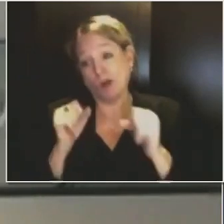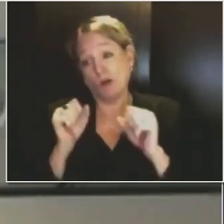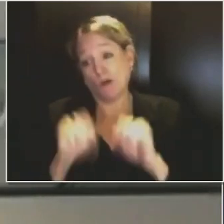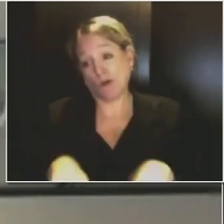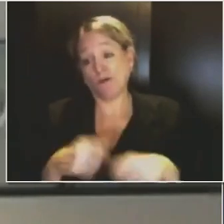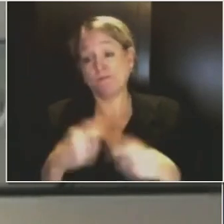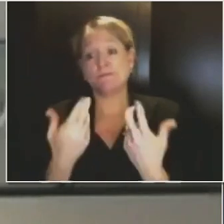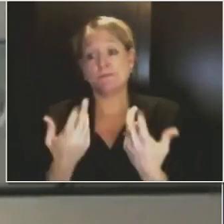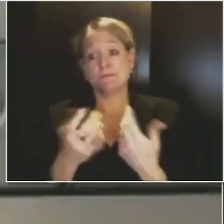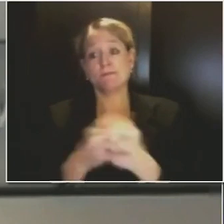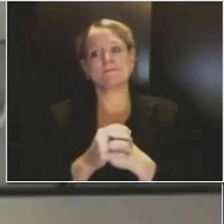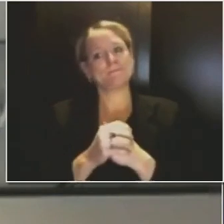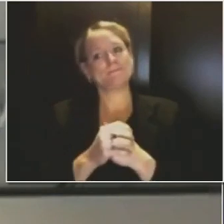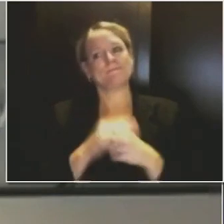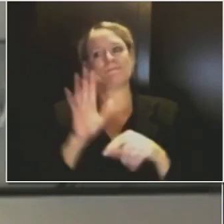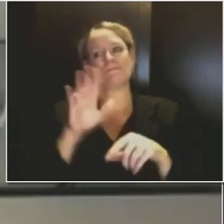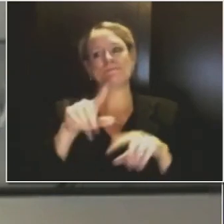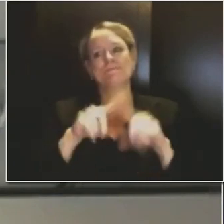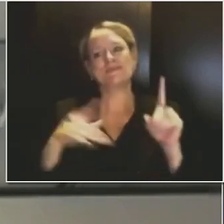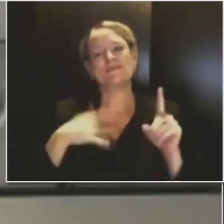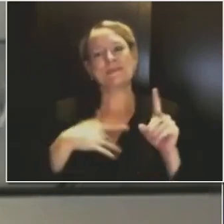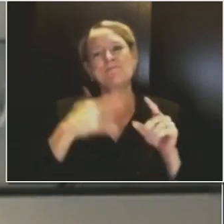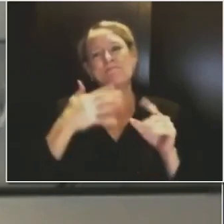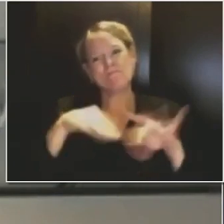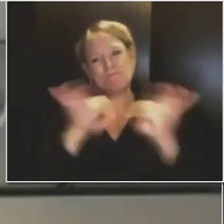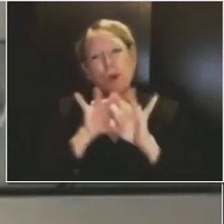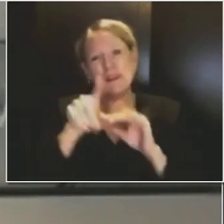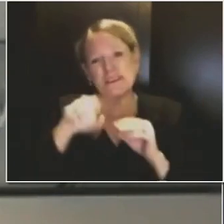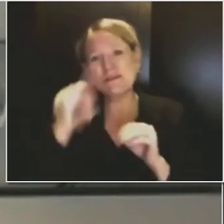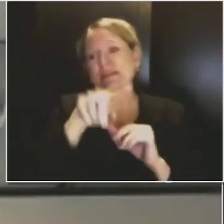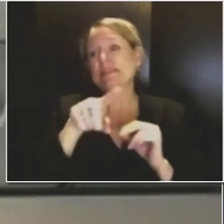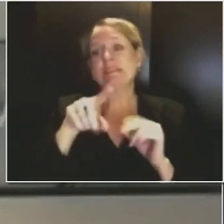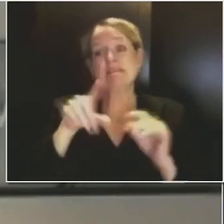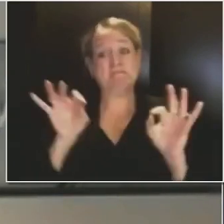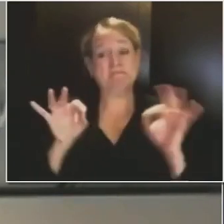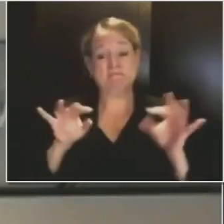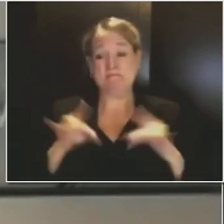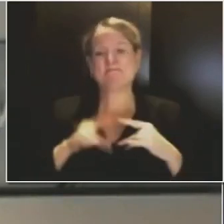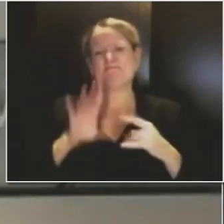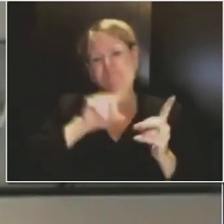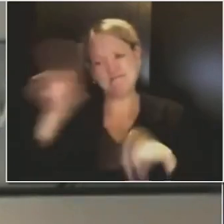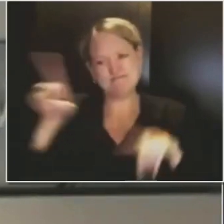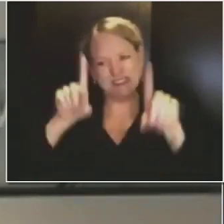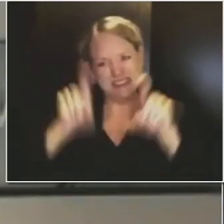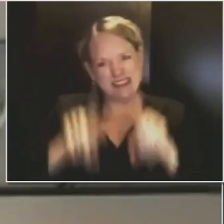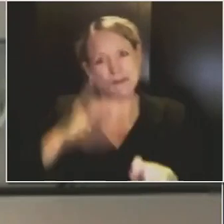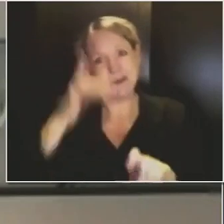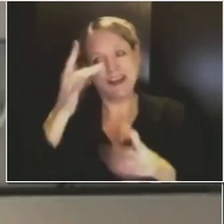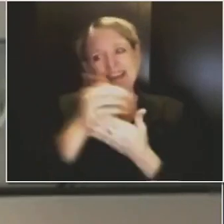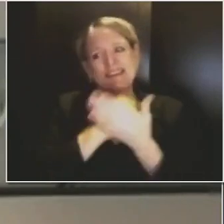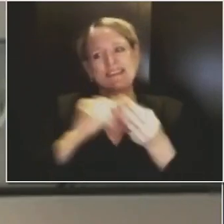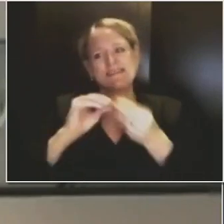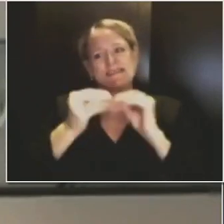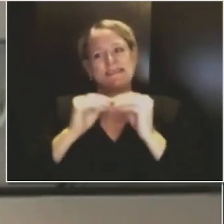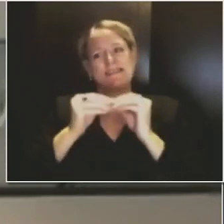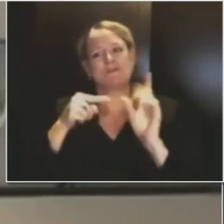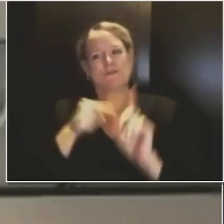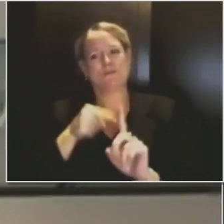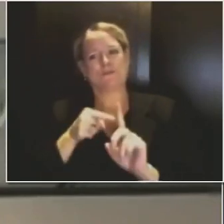continues to grow, is because we haven't been able to identify everyone with the disease and get them into isolation so they don't expose other